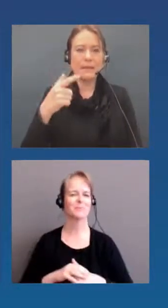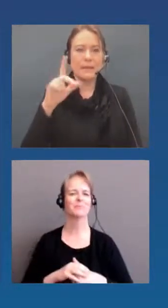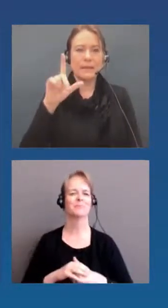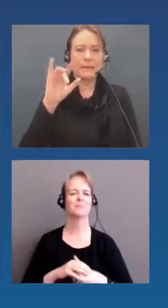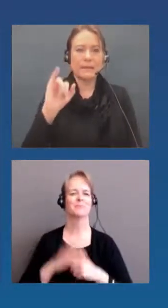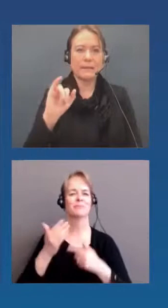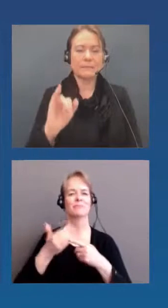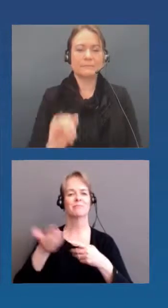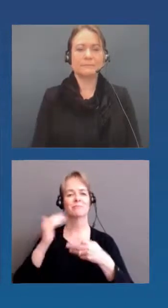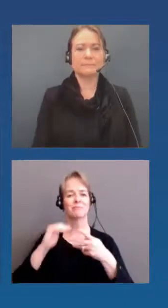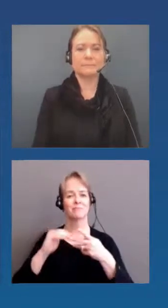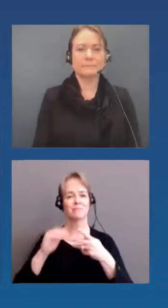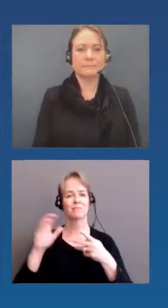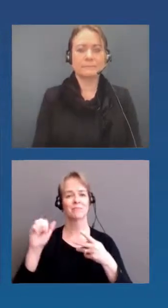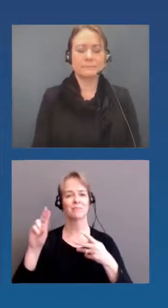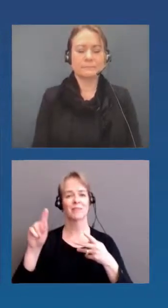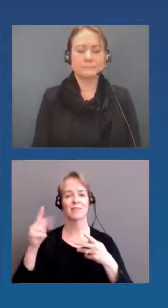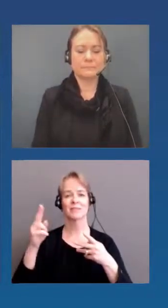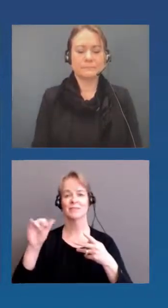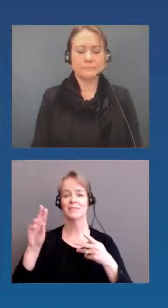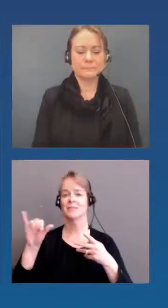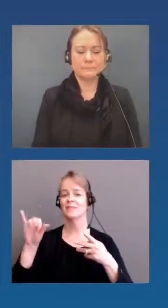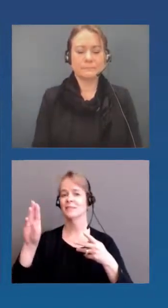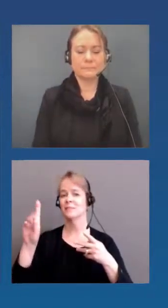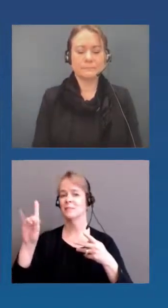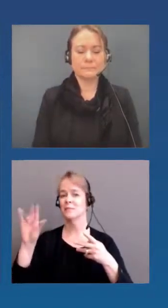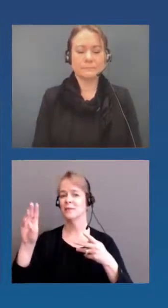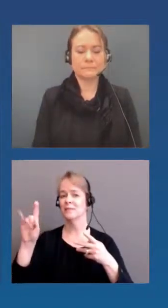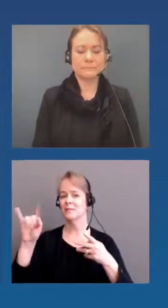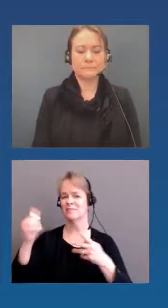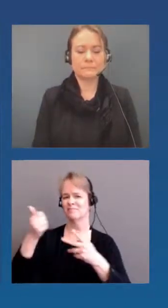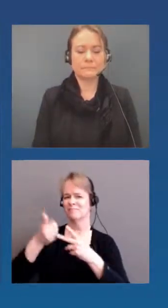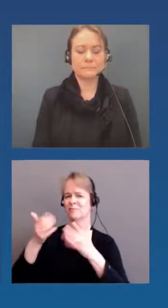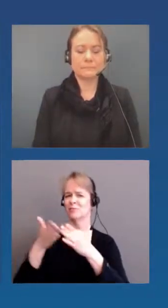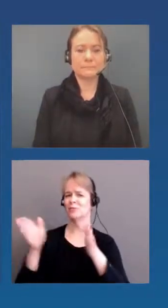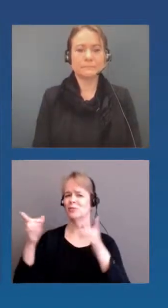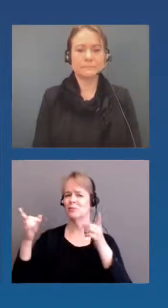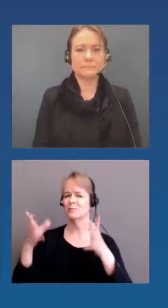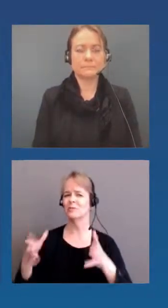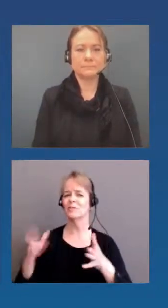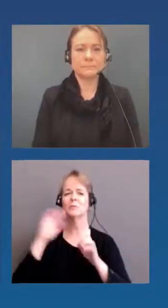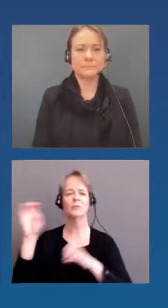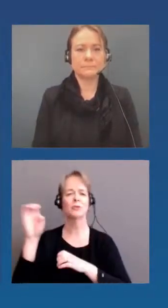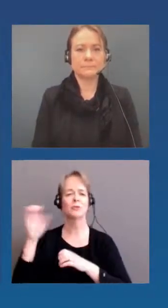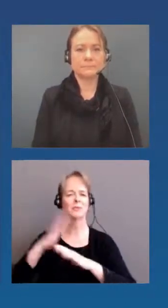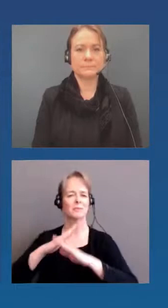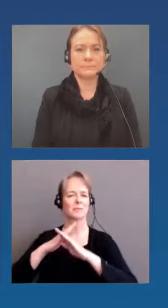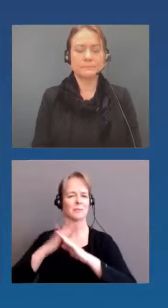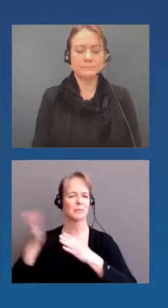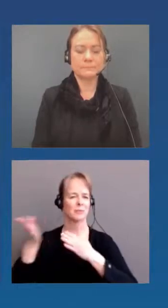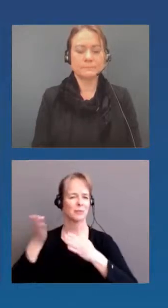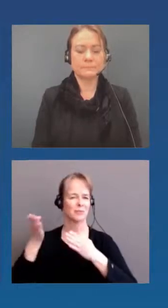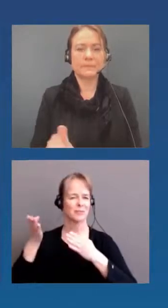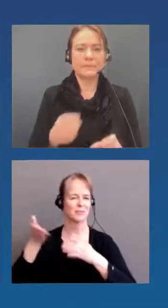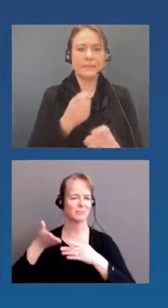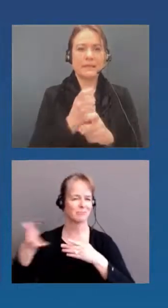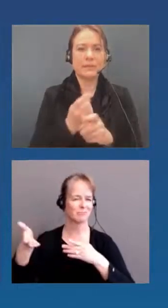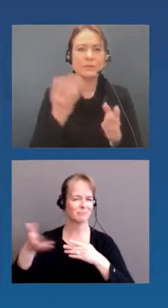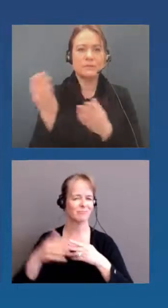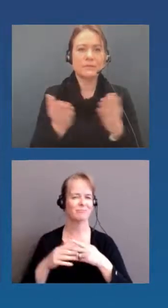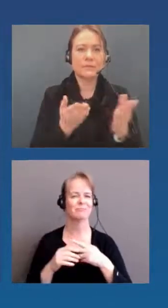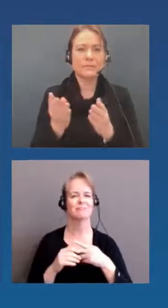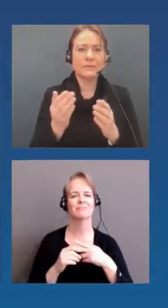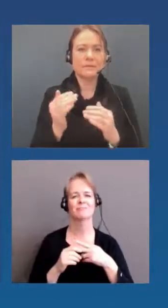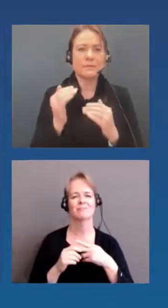by Anthony DeMonte, General Manager of Emergency and Protective Services, Directeur général des services de protection et